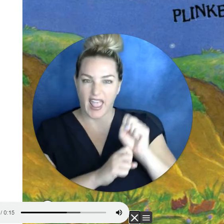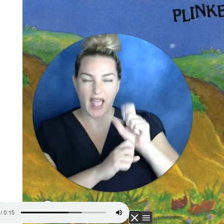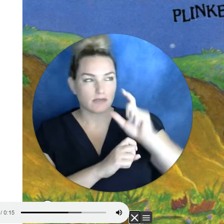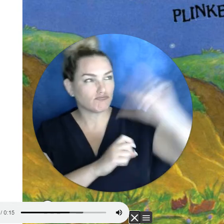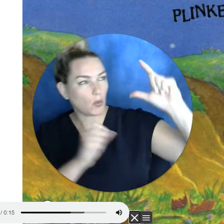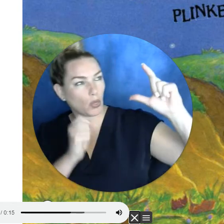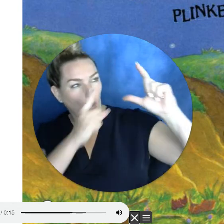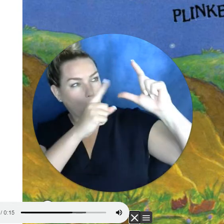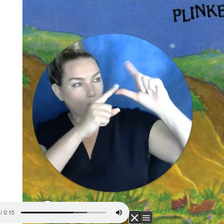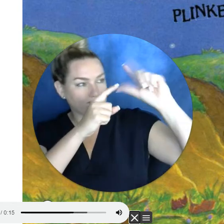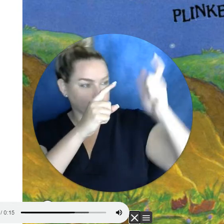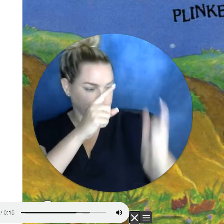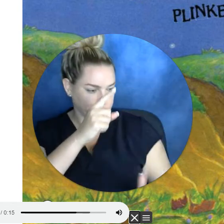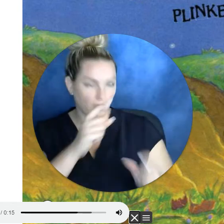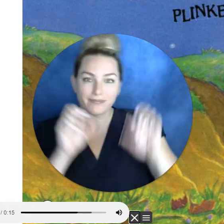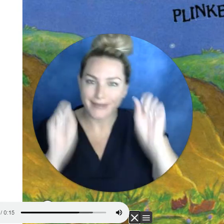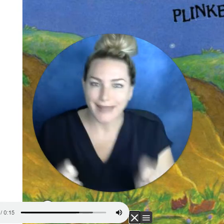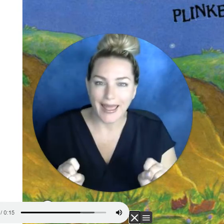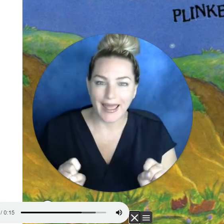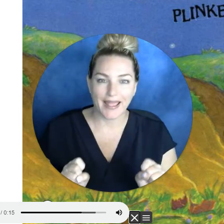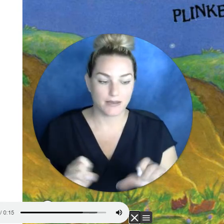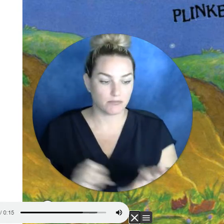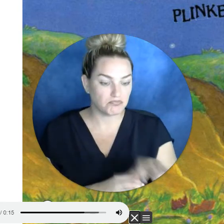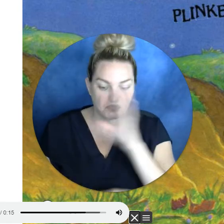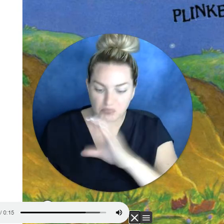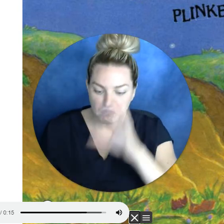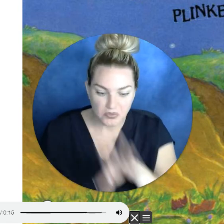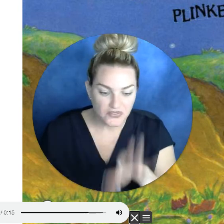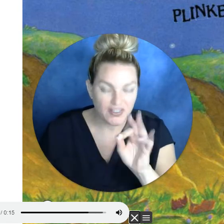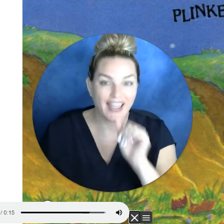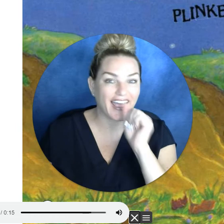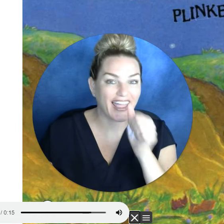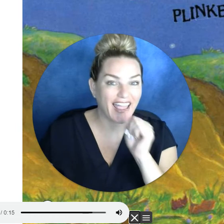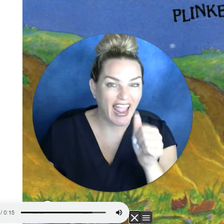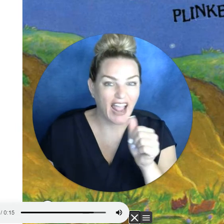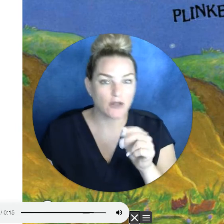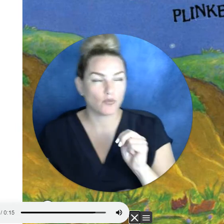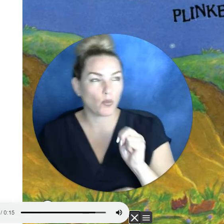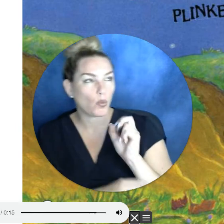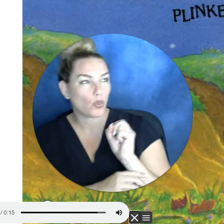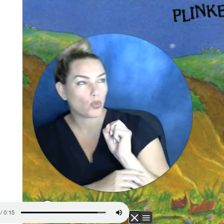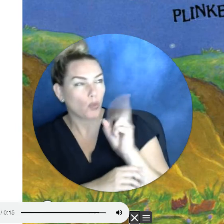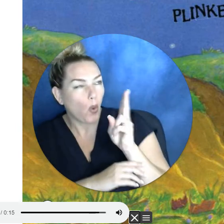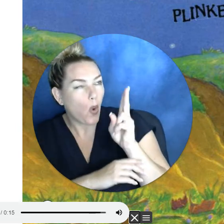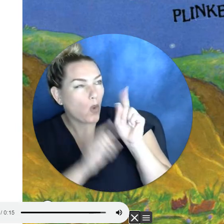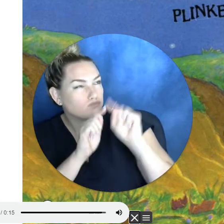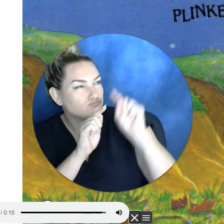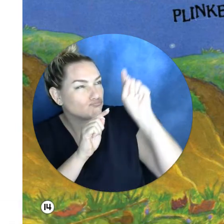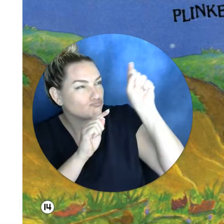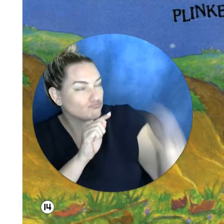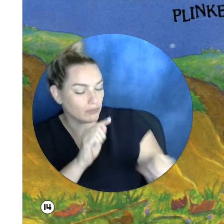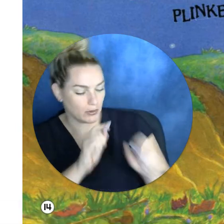He found some acorns and threw them at the moon. Plink, plink, plinkety,